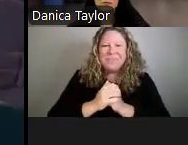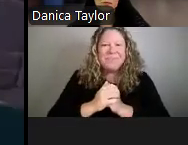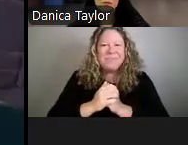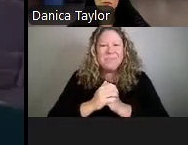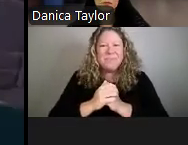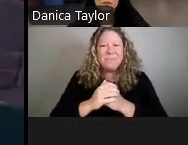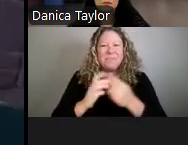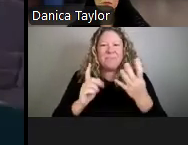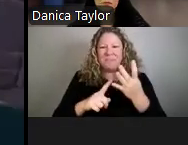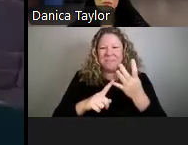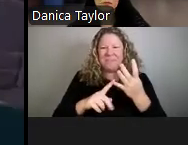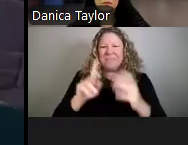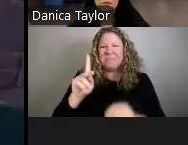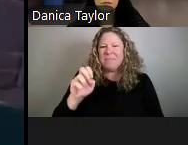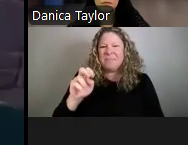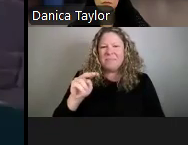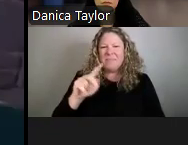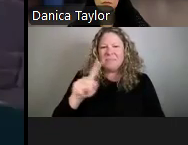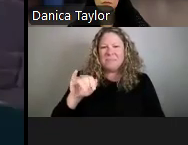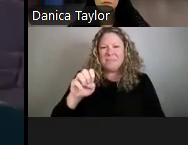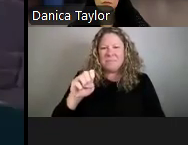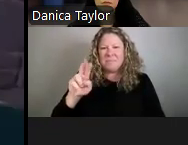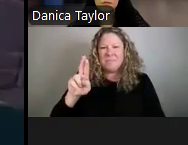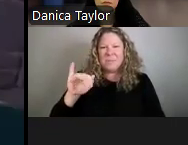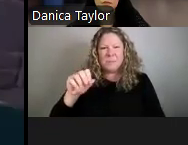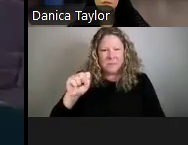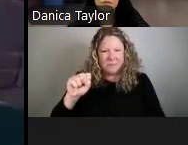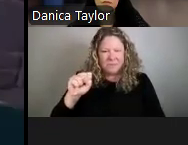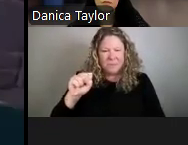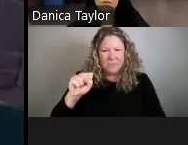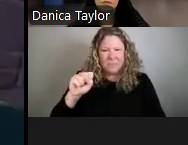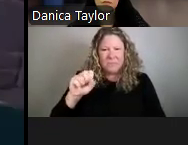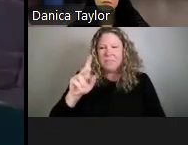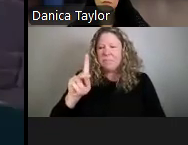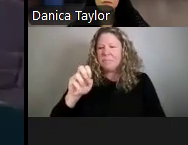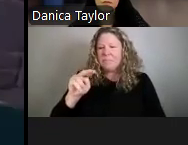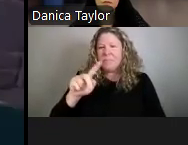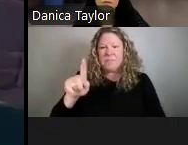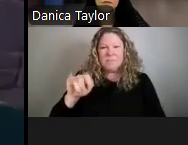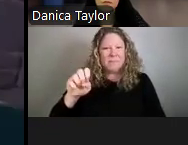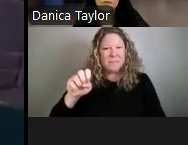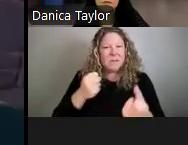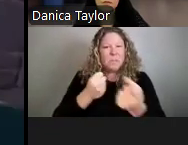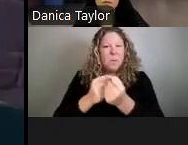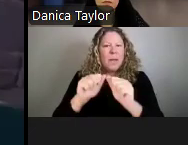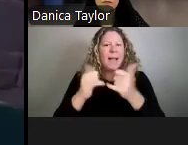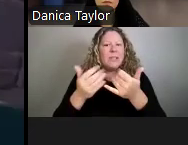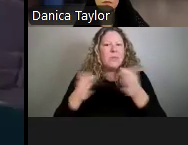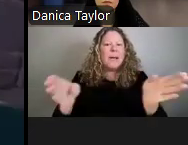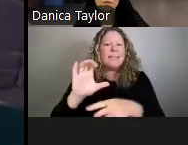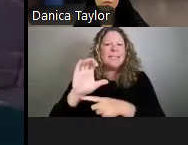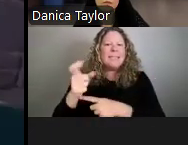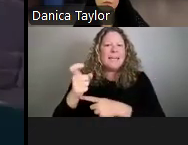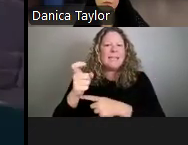And lastly, Kenzie Rios will be joining. Kenzie supports agency-wide CX strategy